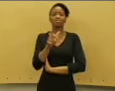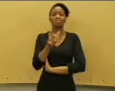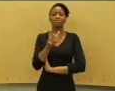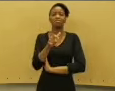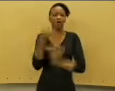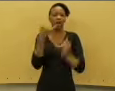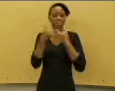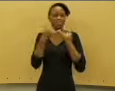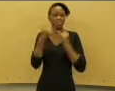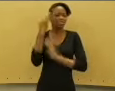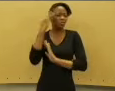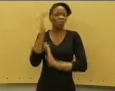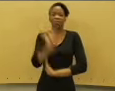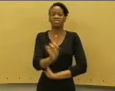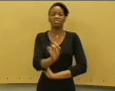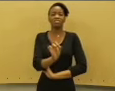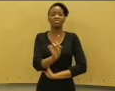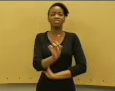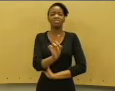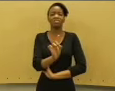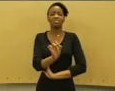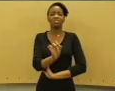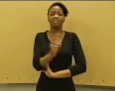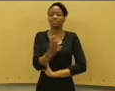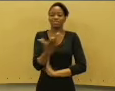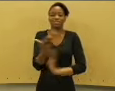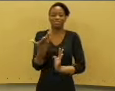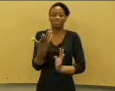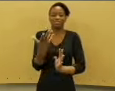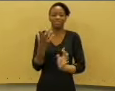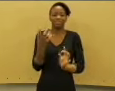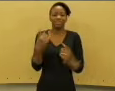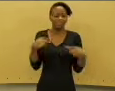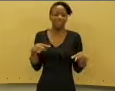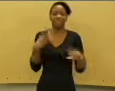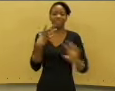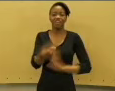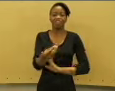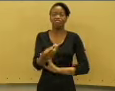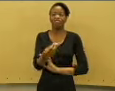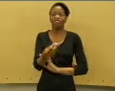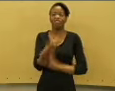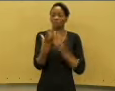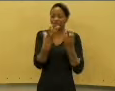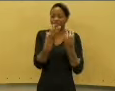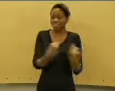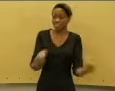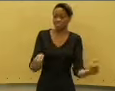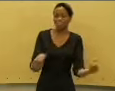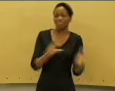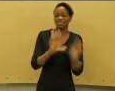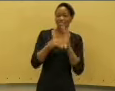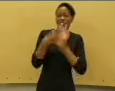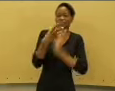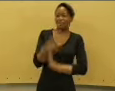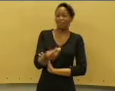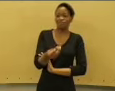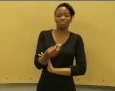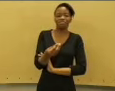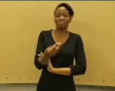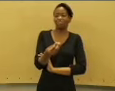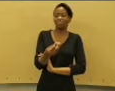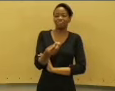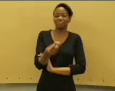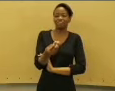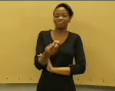about sex? So in their own fears and in wanting to protect their children, they're also depriving them of such an important